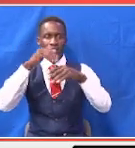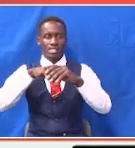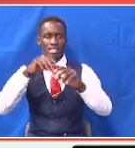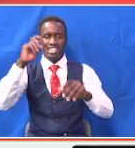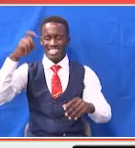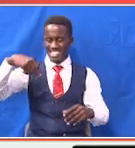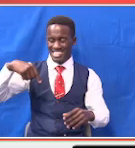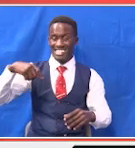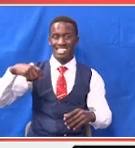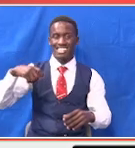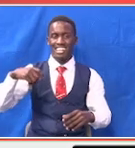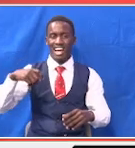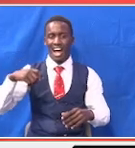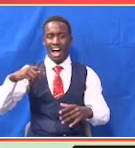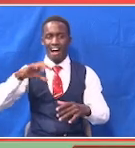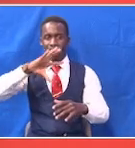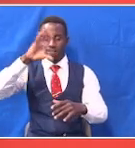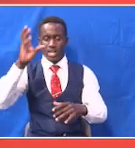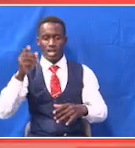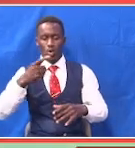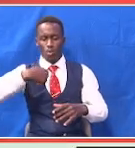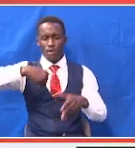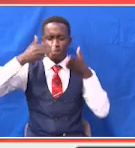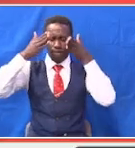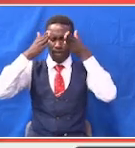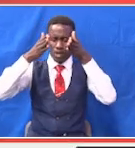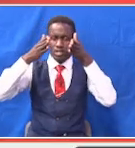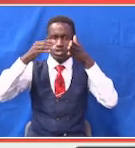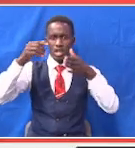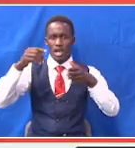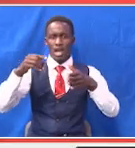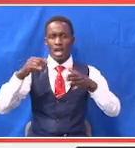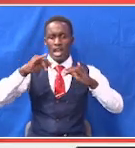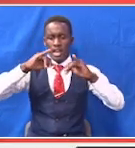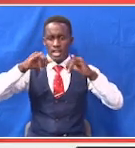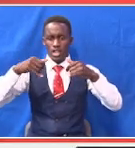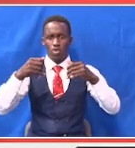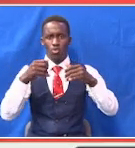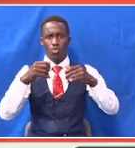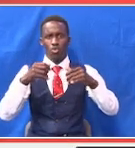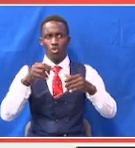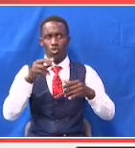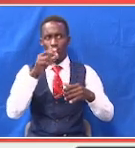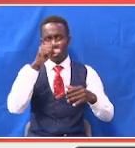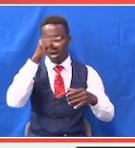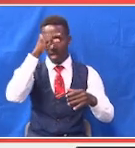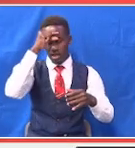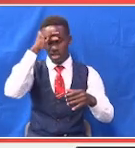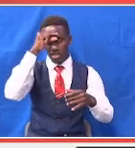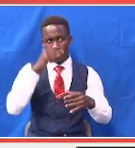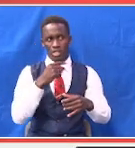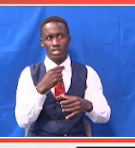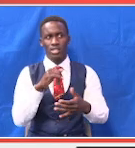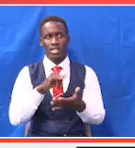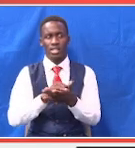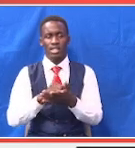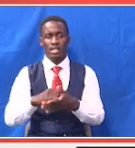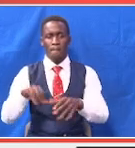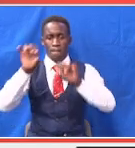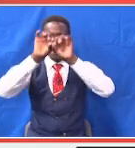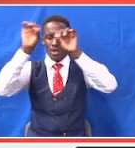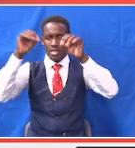will focus on governance, modern governance of the country. And so the president need to step